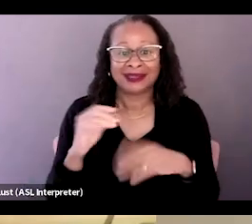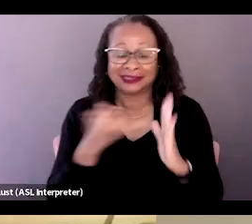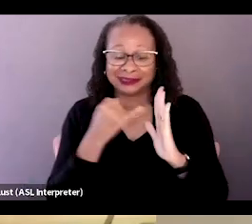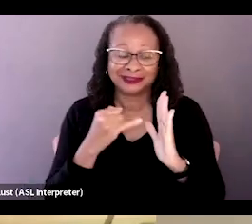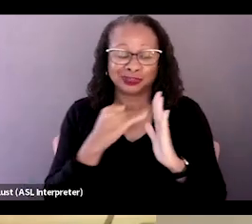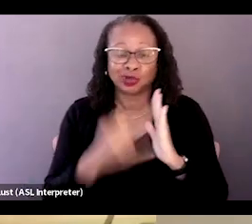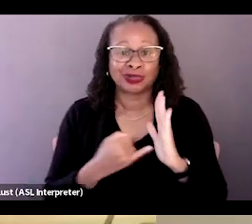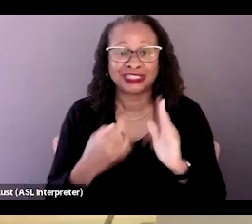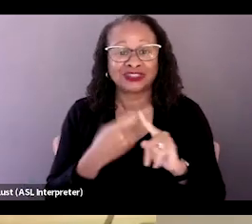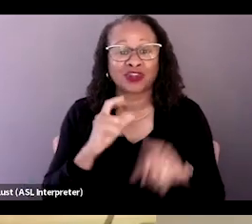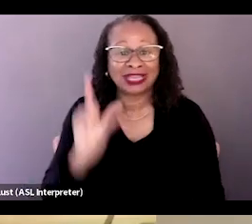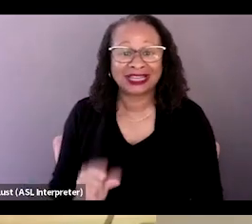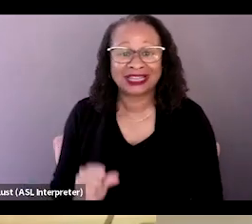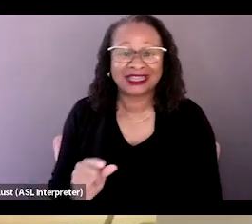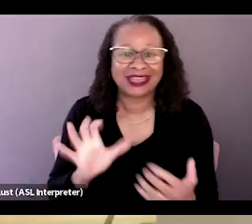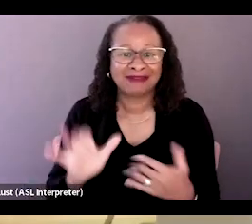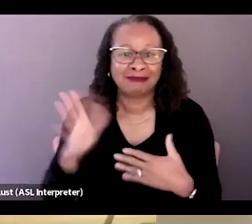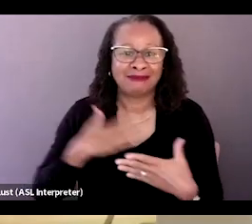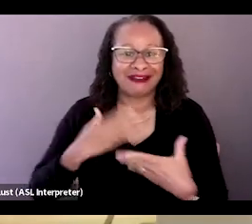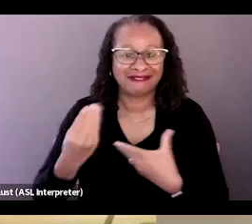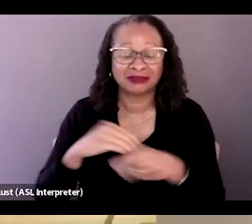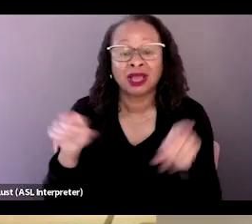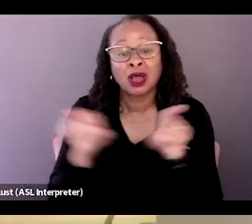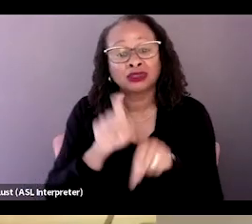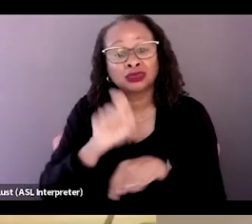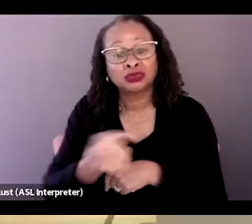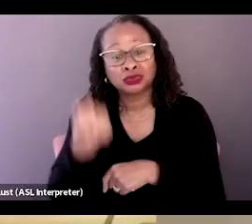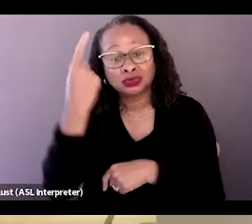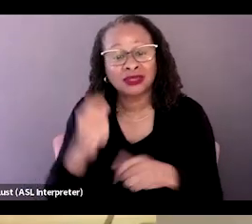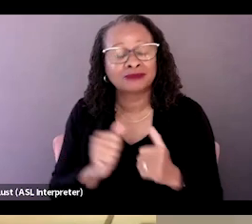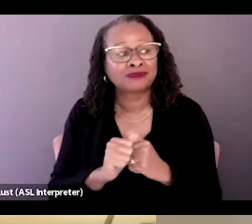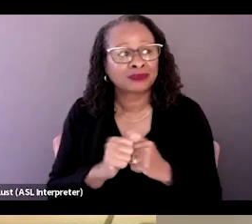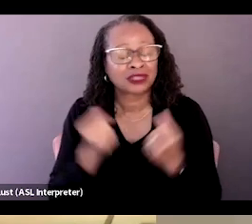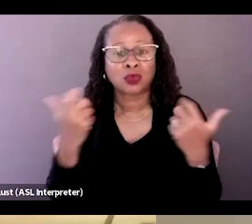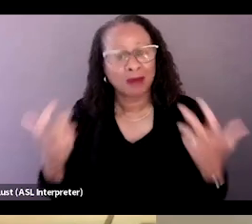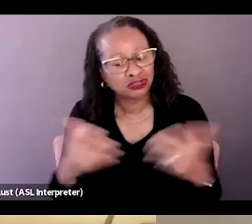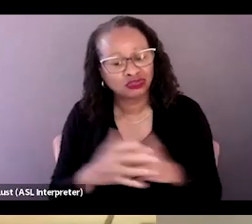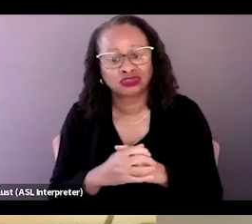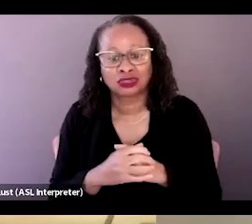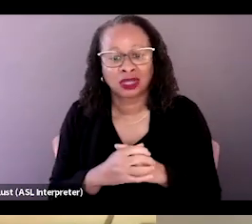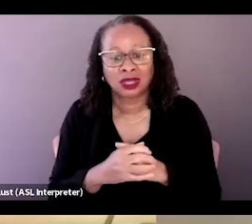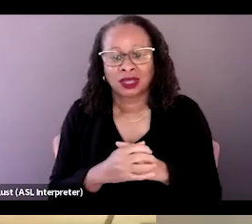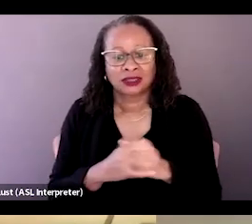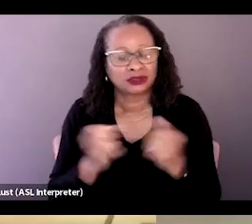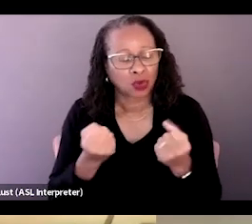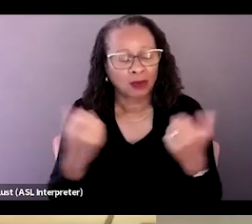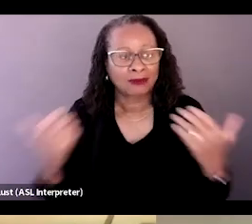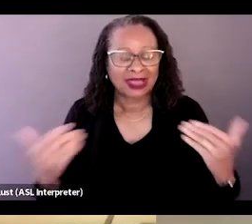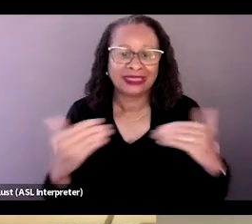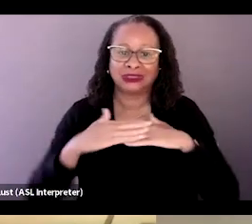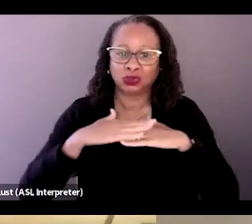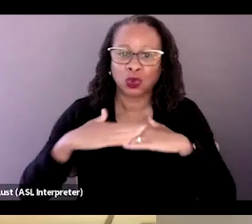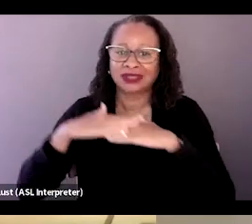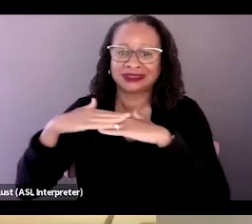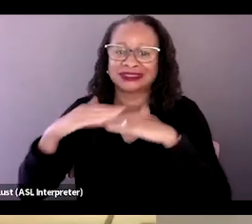But also you need to understand so much. There is so many nuances that you have to get,